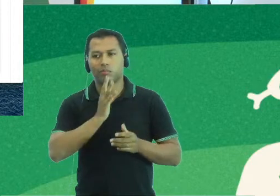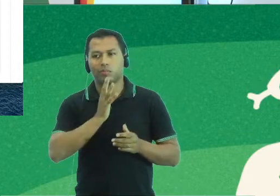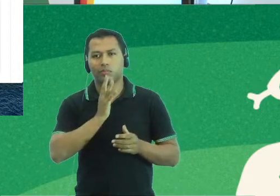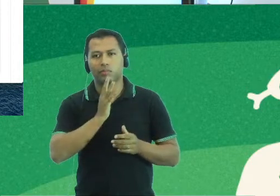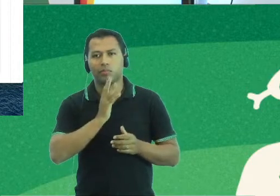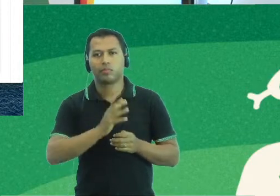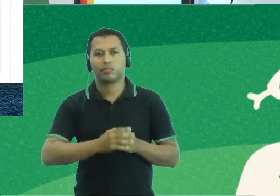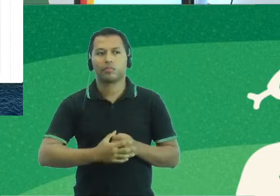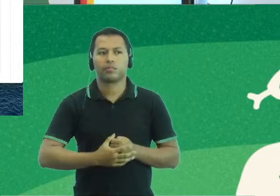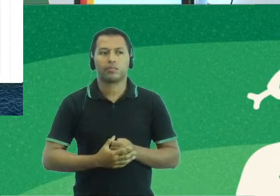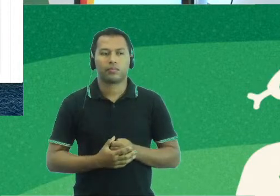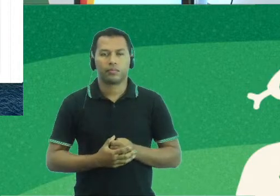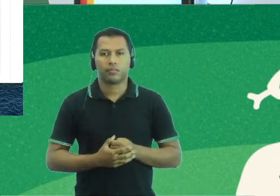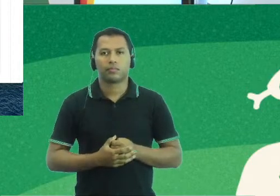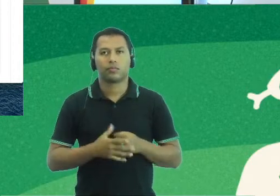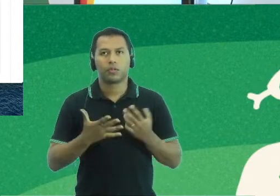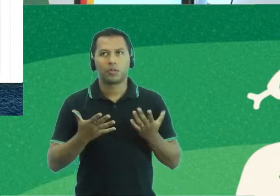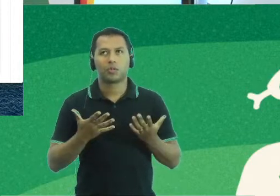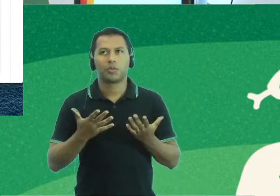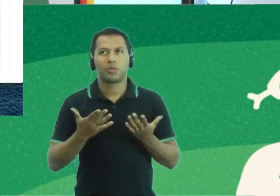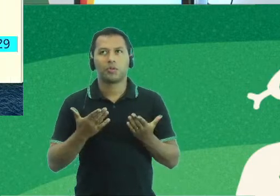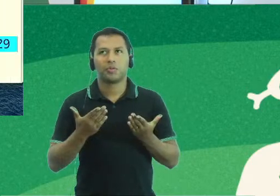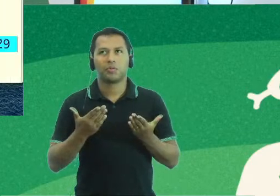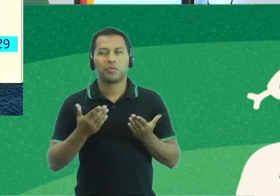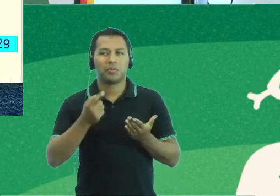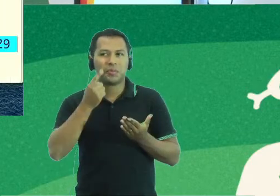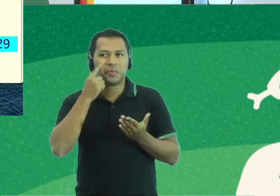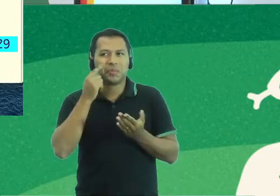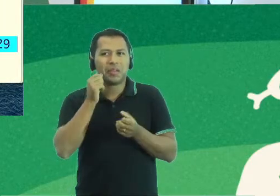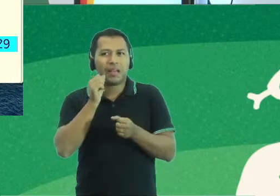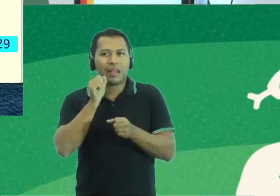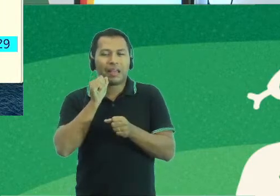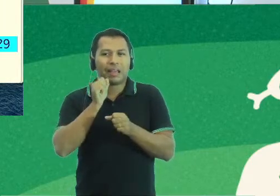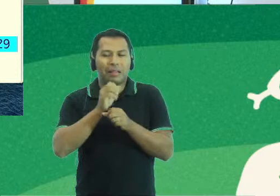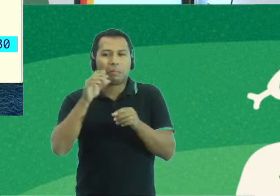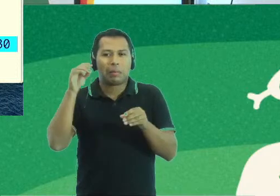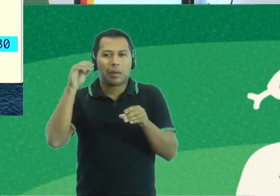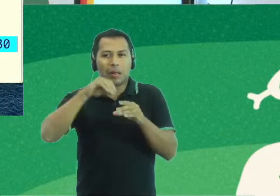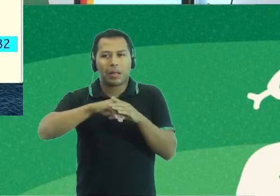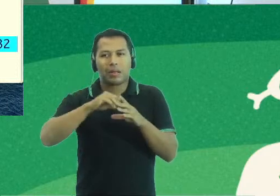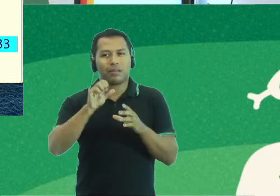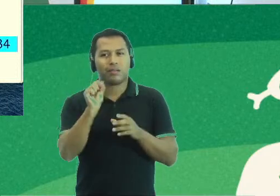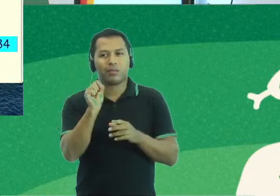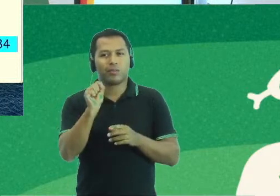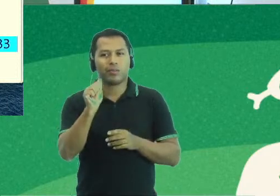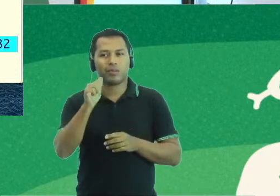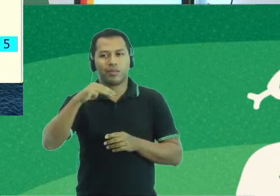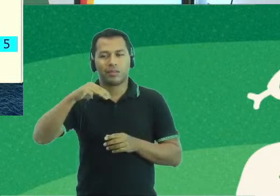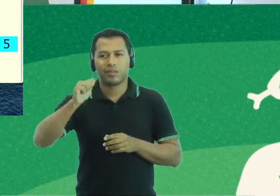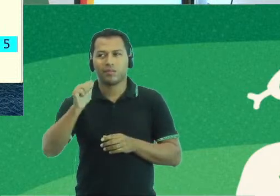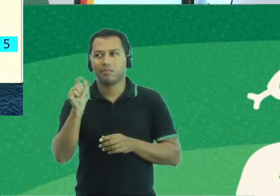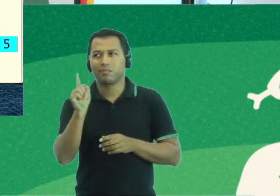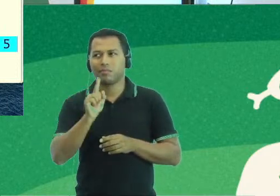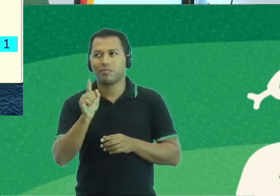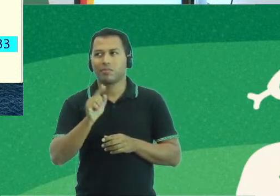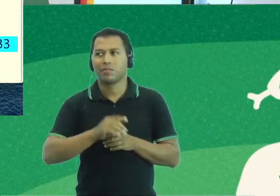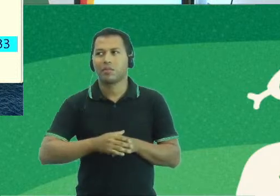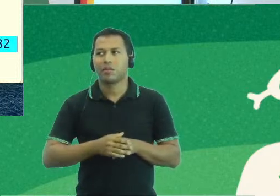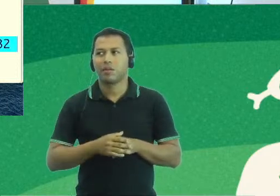your spam folder. But yeah, so that is the email address I'm going to send it from. I'm going to send it to my